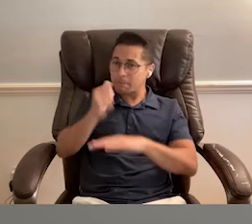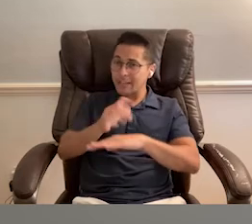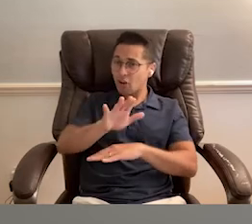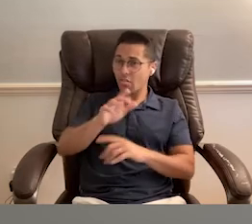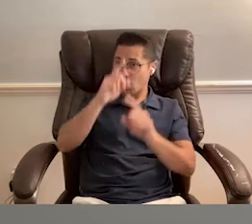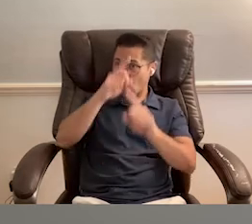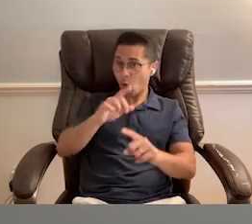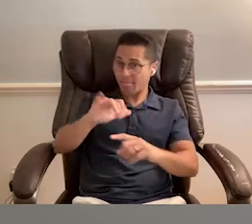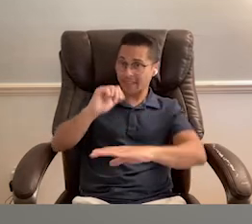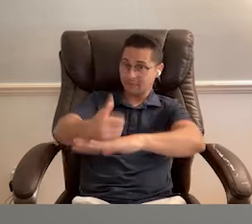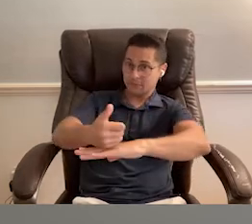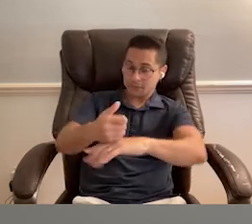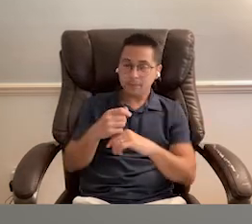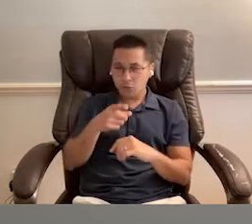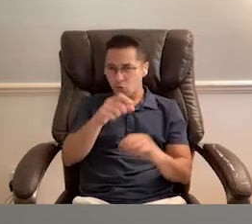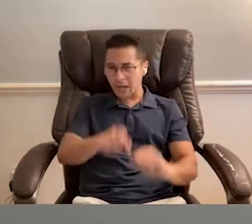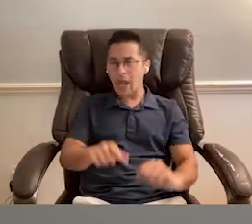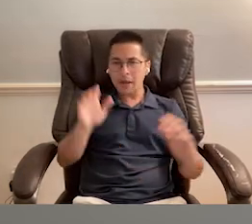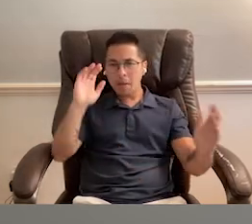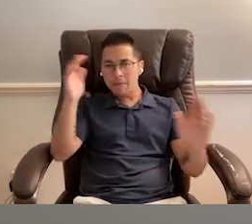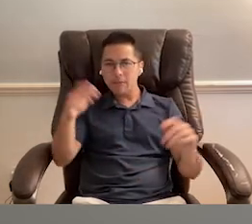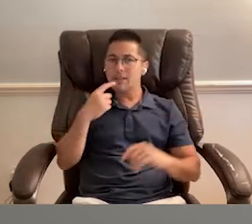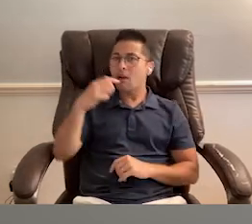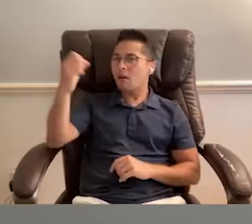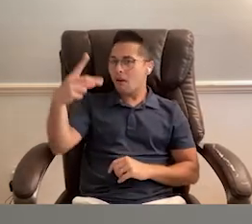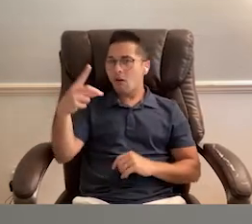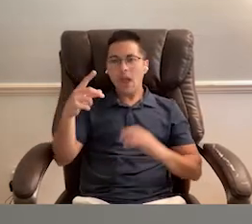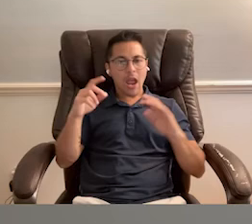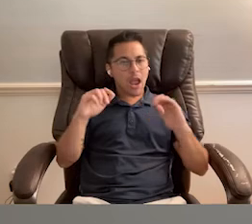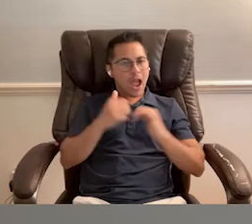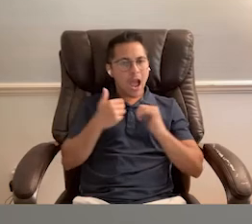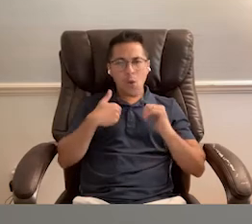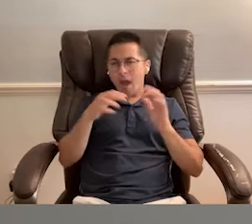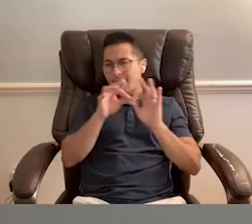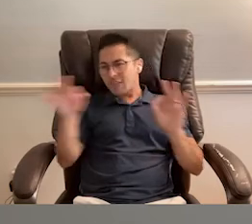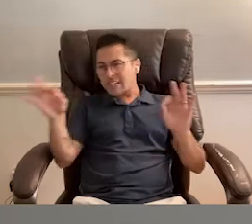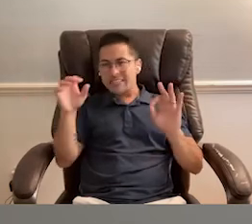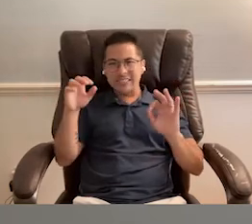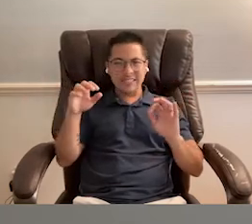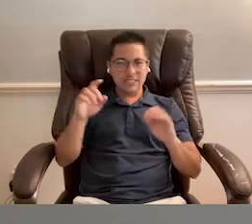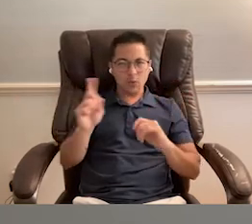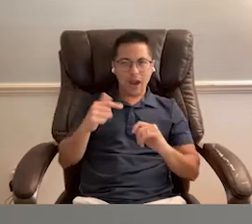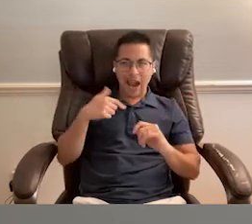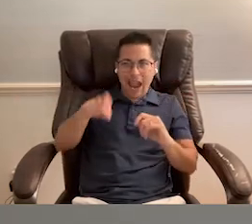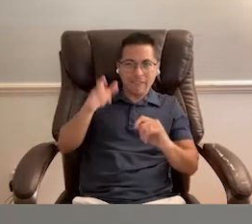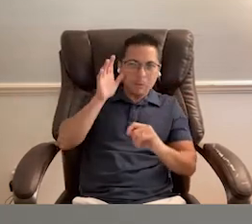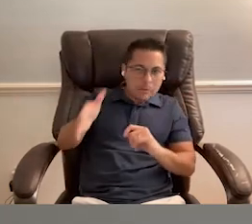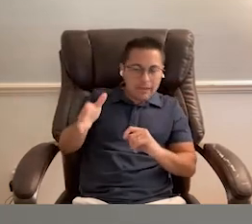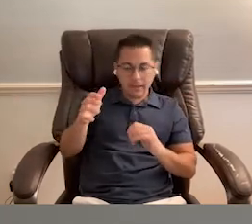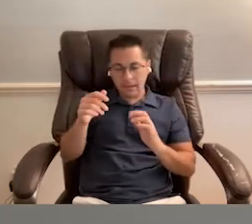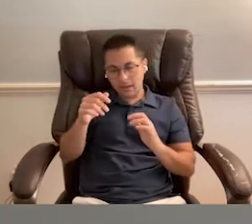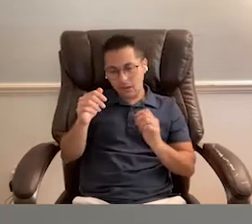established? So you can compare and say, okay, how do I bring this to where I need to be without